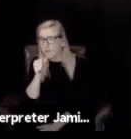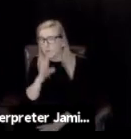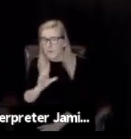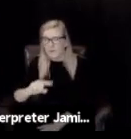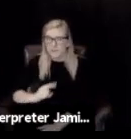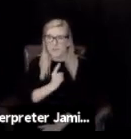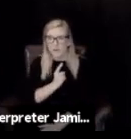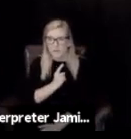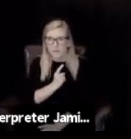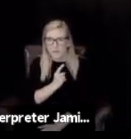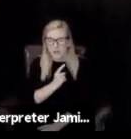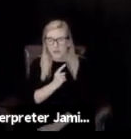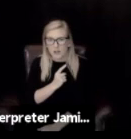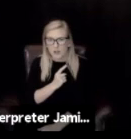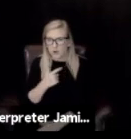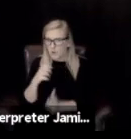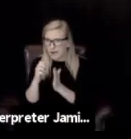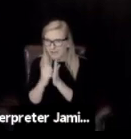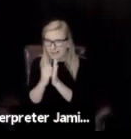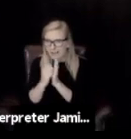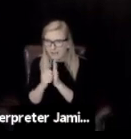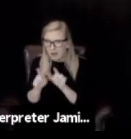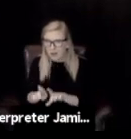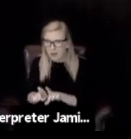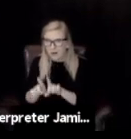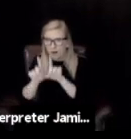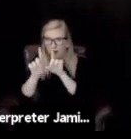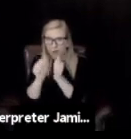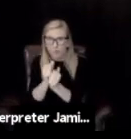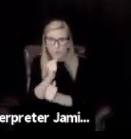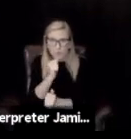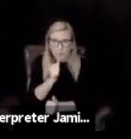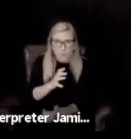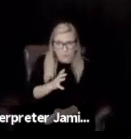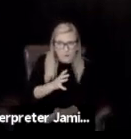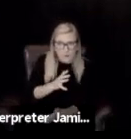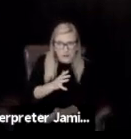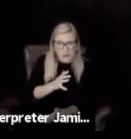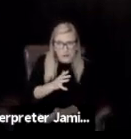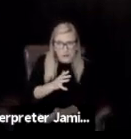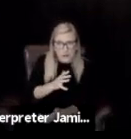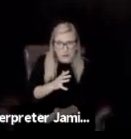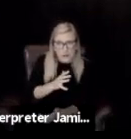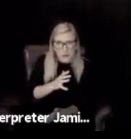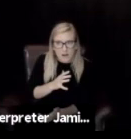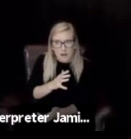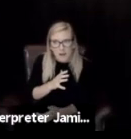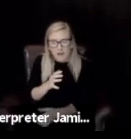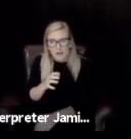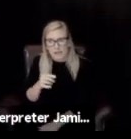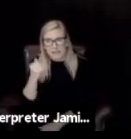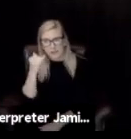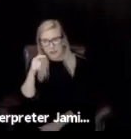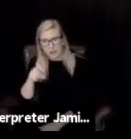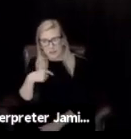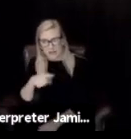I ride the elevator up with her and she's on the second floor, I'm on the fourth floor, or should I stand back and not get